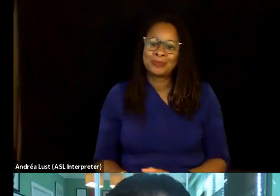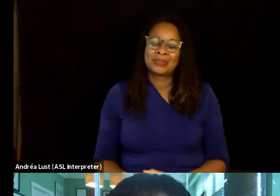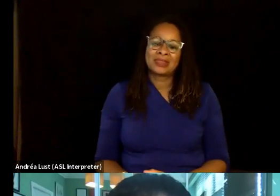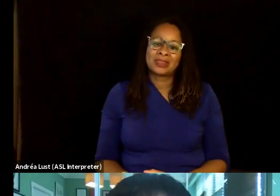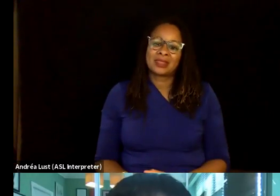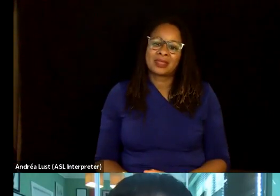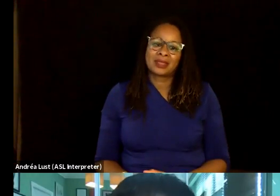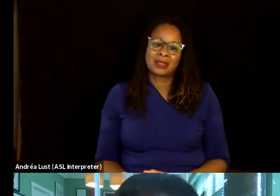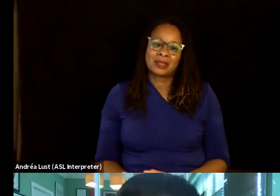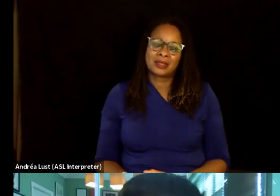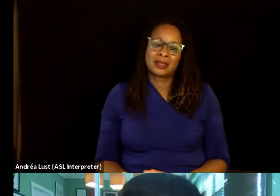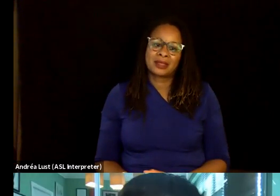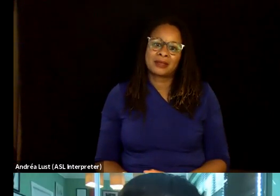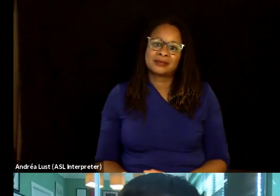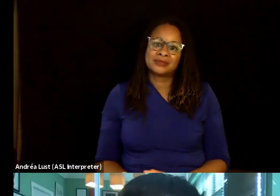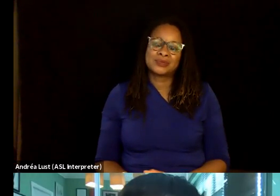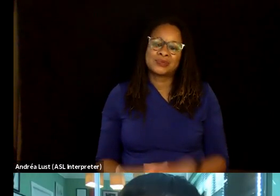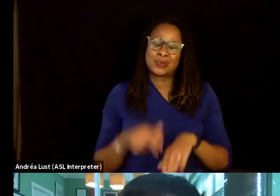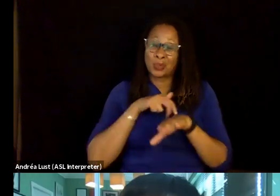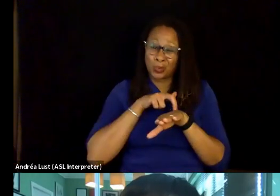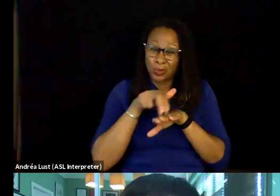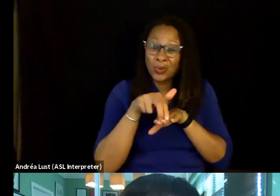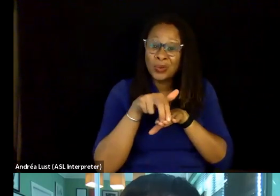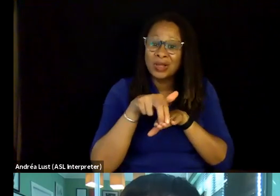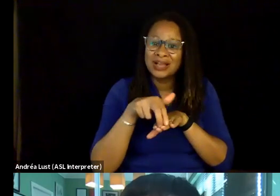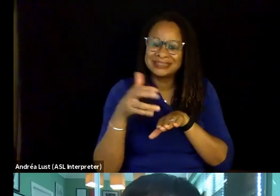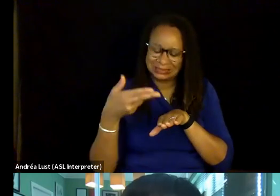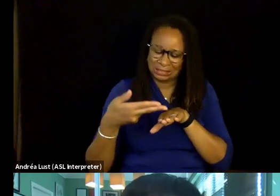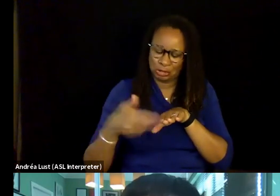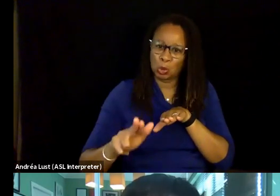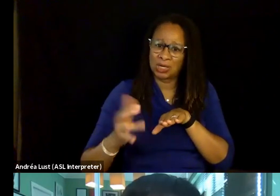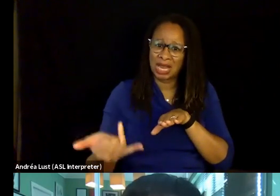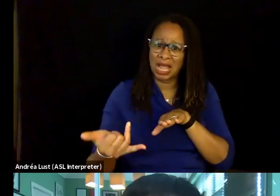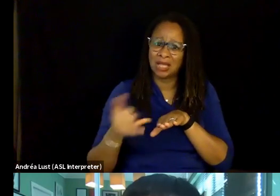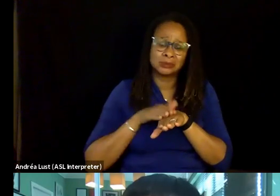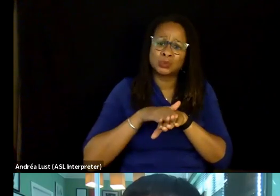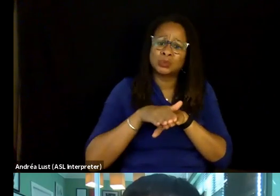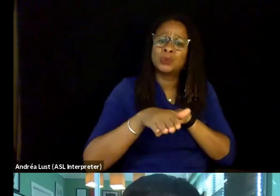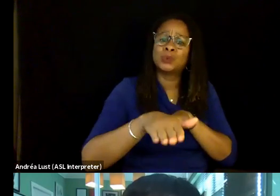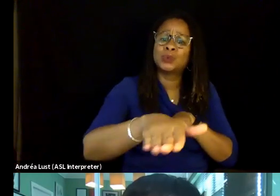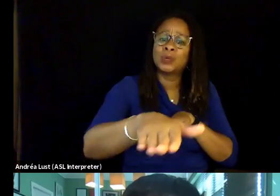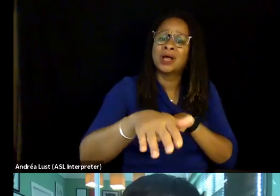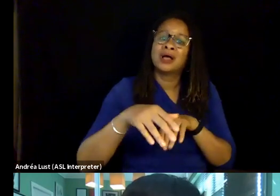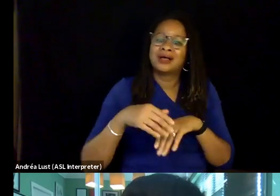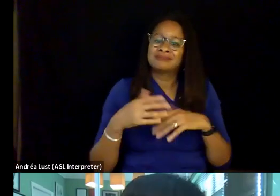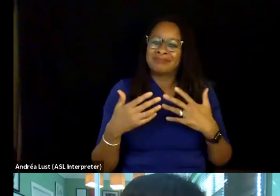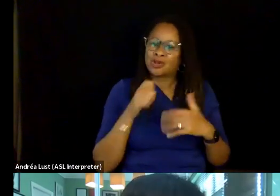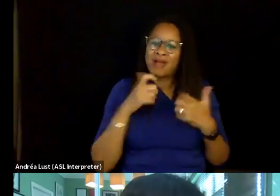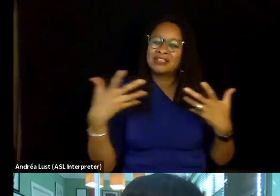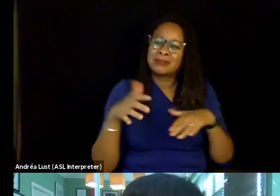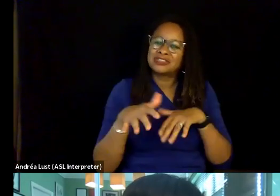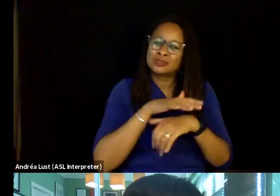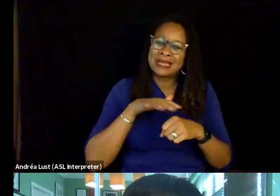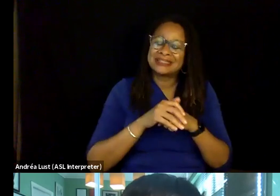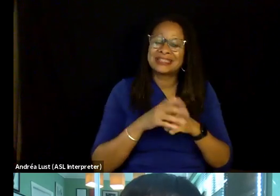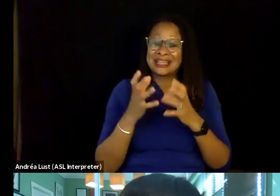that, so the runway is shorter, but the key thing to fighting something like this, the lesson I have learned, and